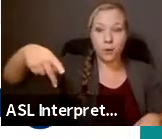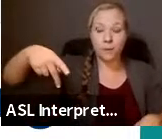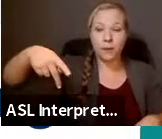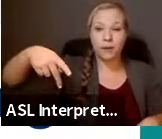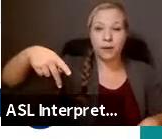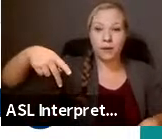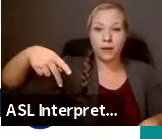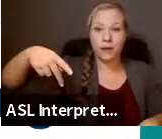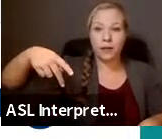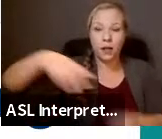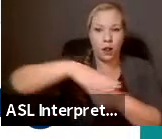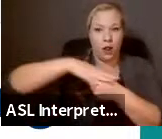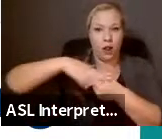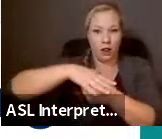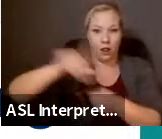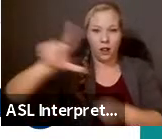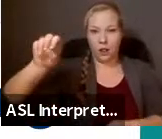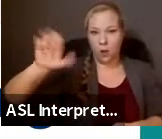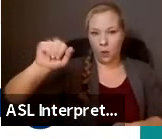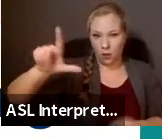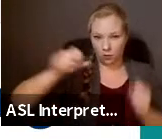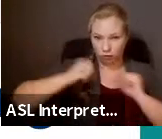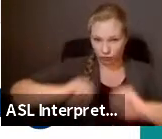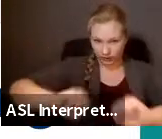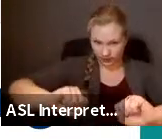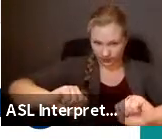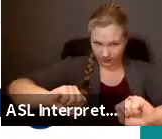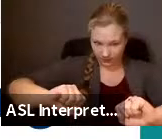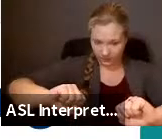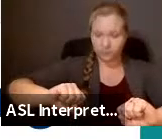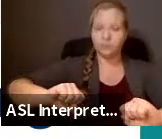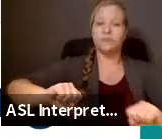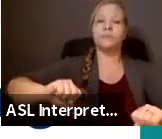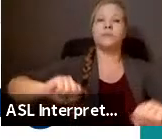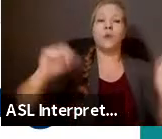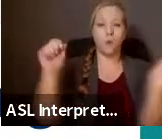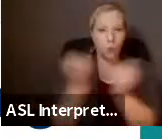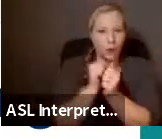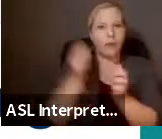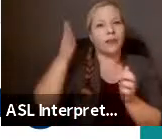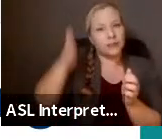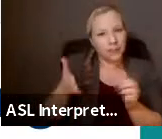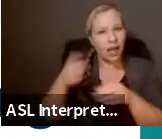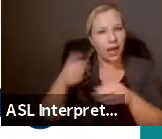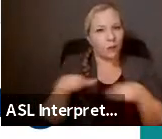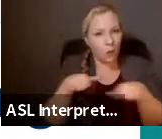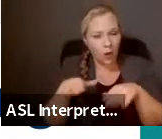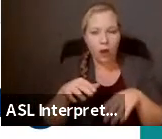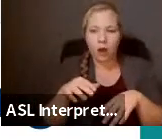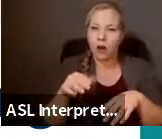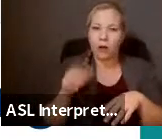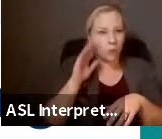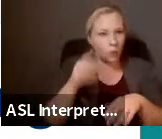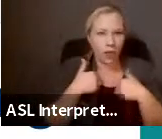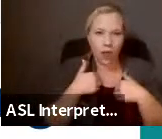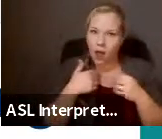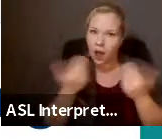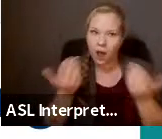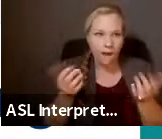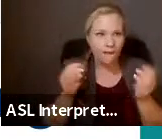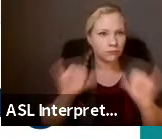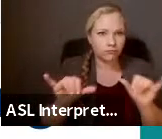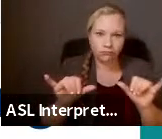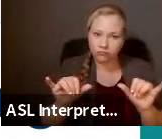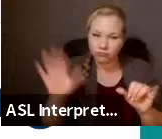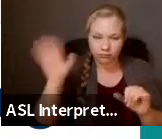we consider local streets. So all of those would have sidewalks, they would have bike facilities on them. The green is the shared use path.